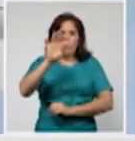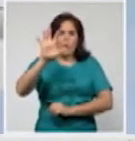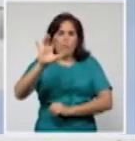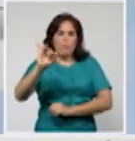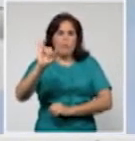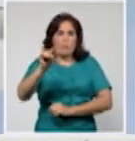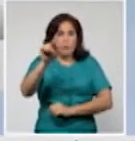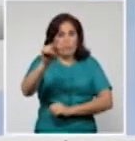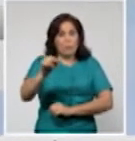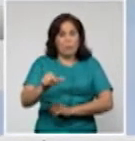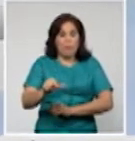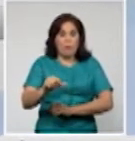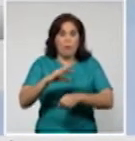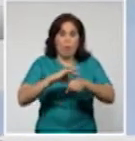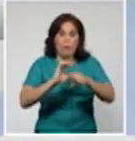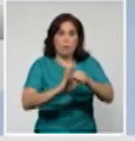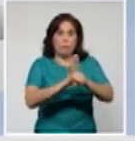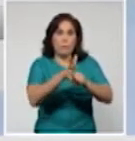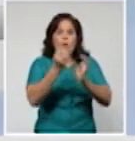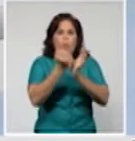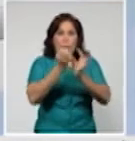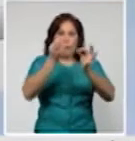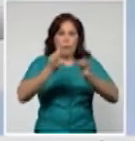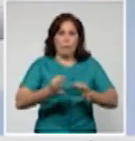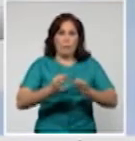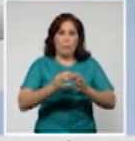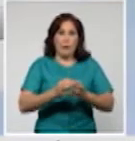yesterday reported